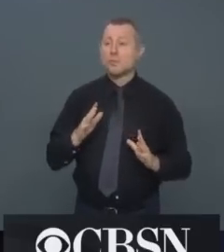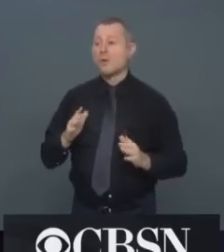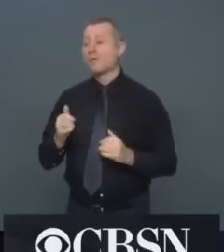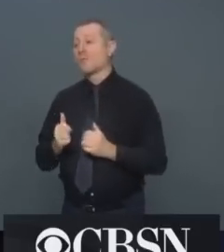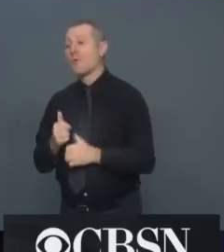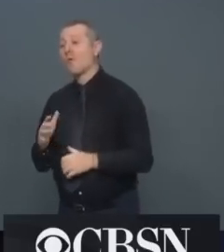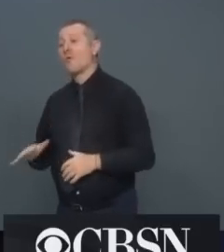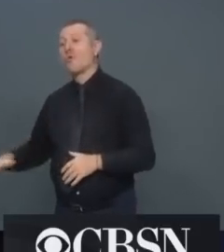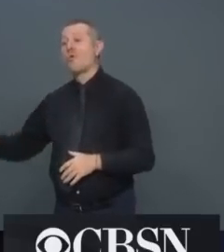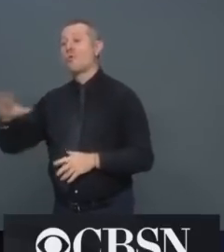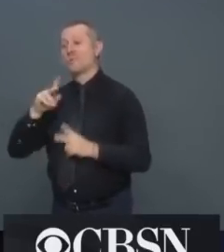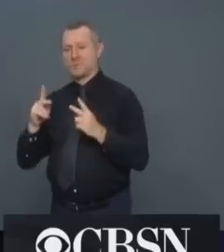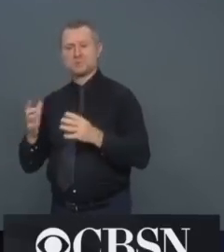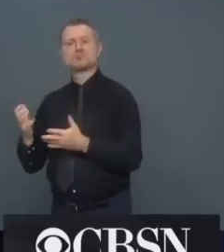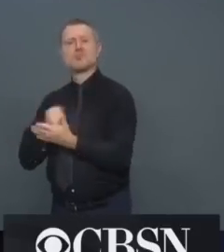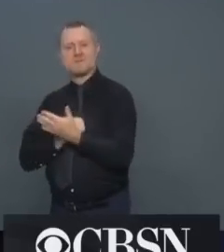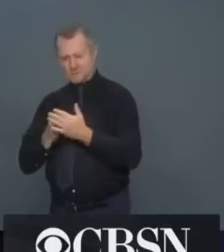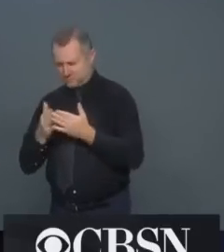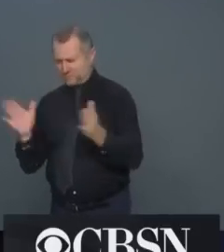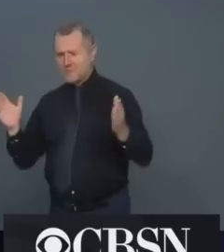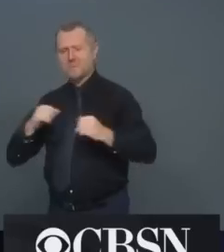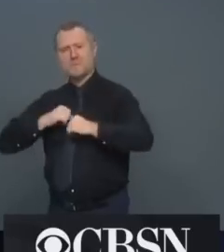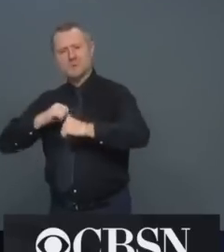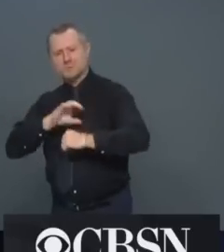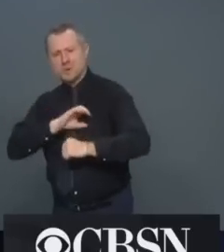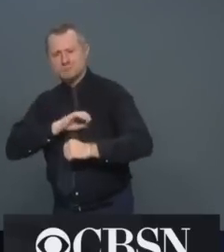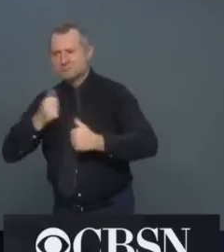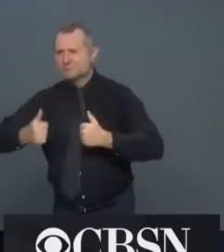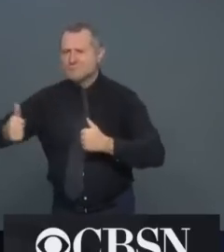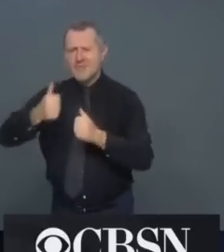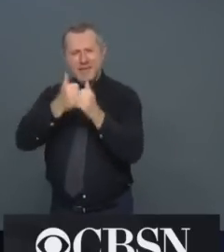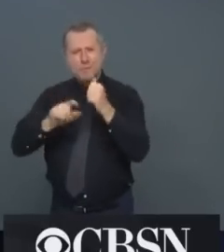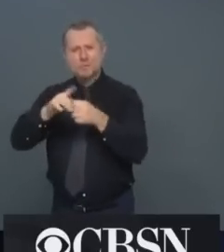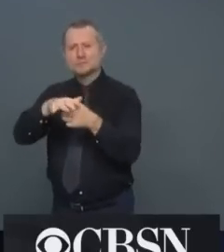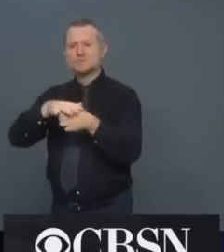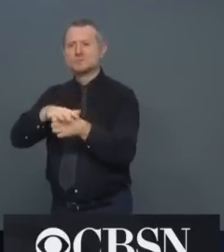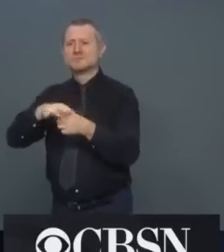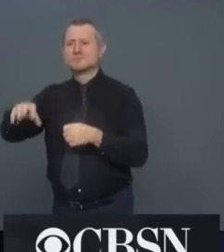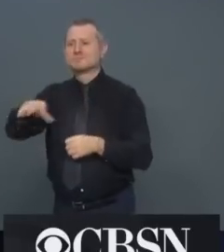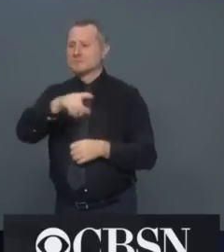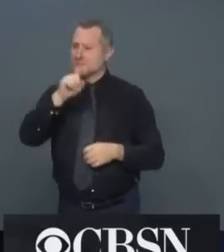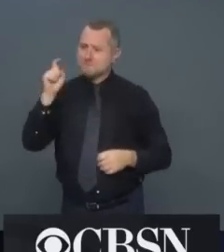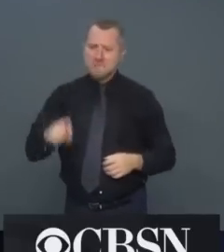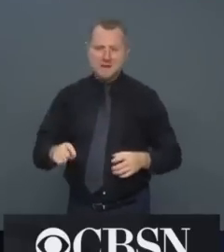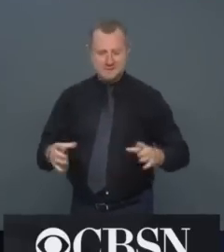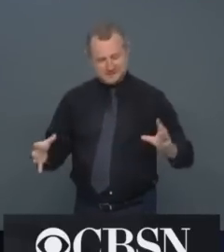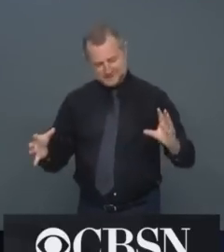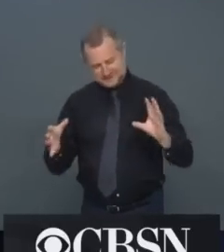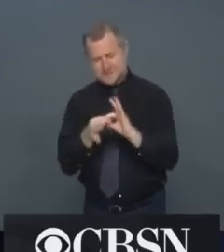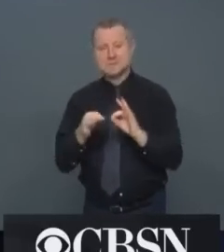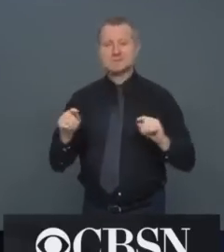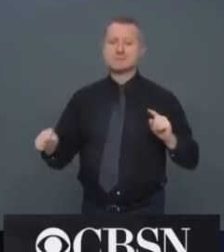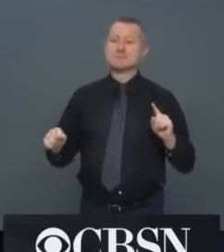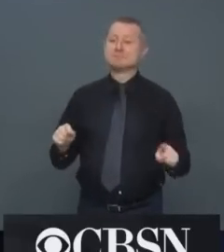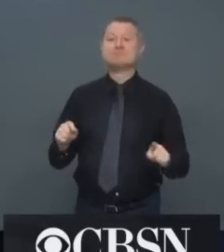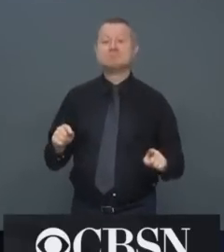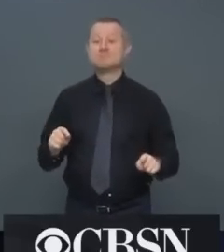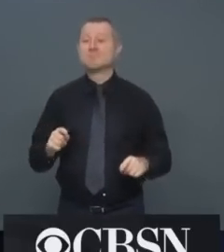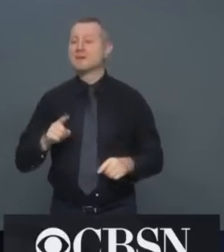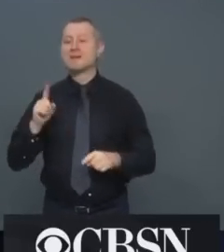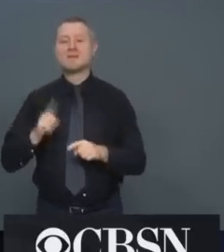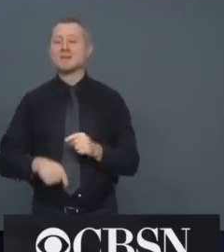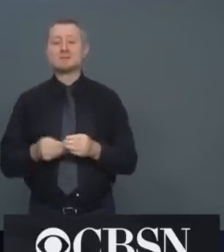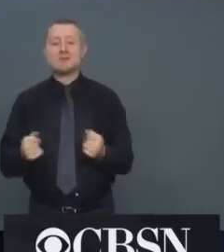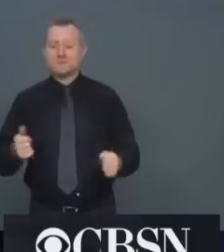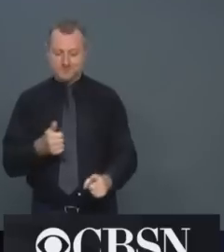safety. So we have to restore the relationship. And everybody knows it's not going to happen on its own. And everybody knows it's getting